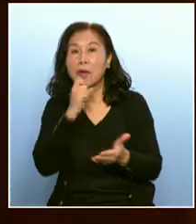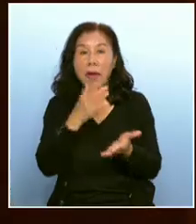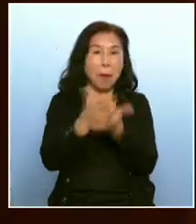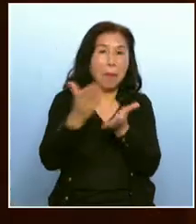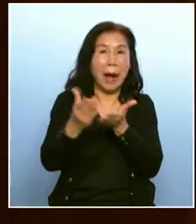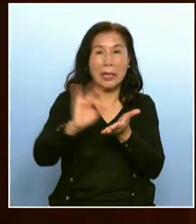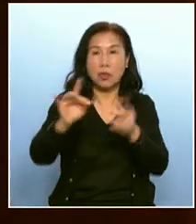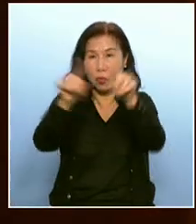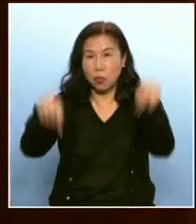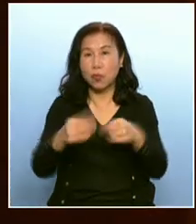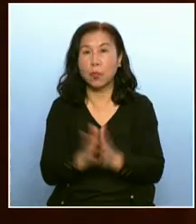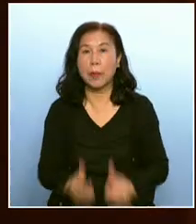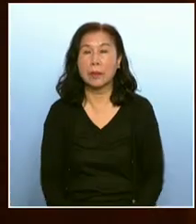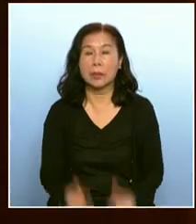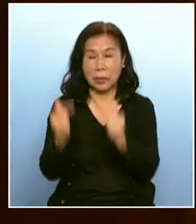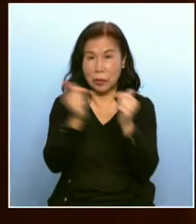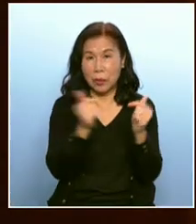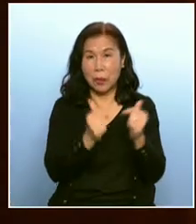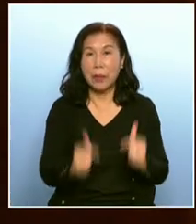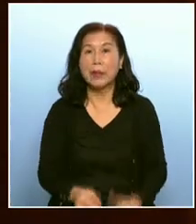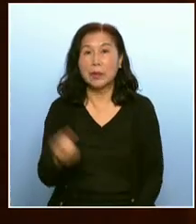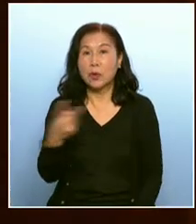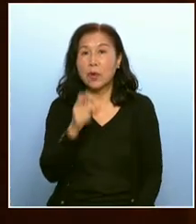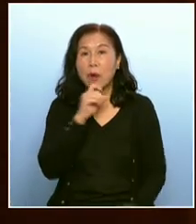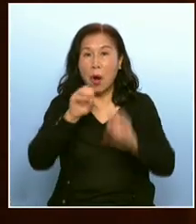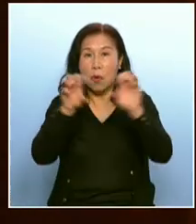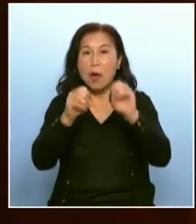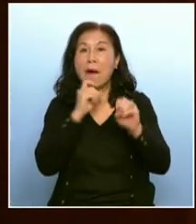try using the stamp first before stamping on the ballot paper.